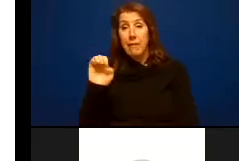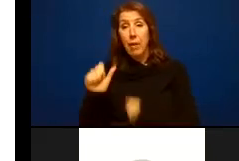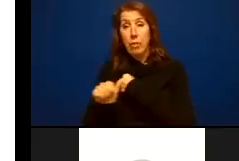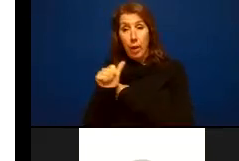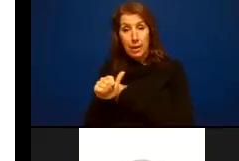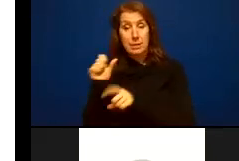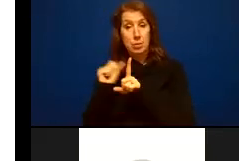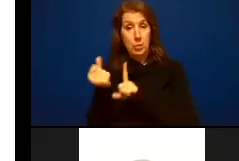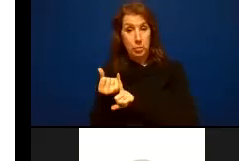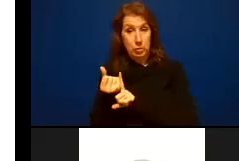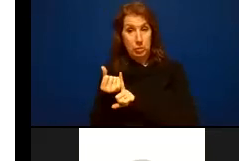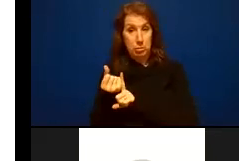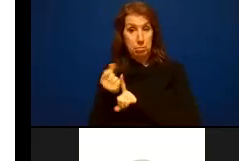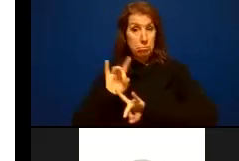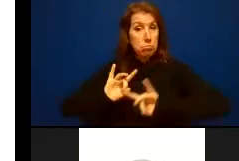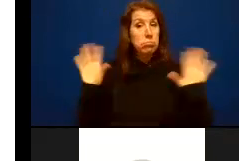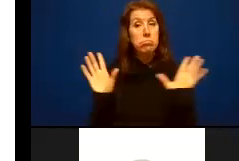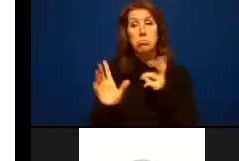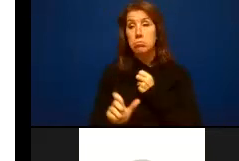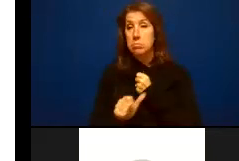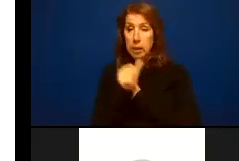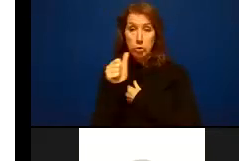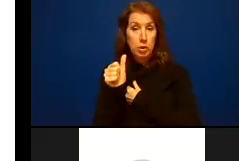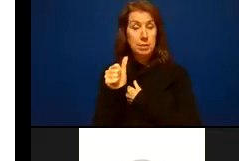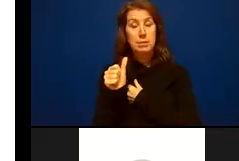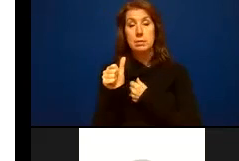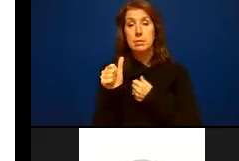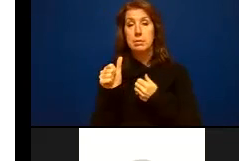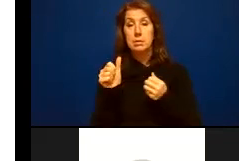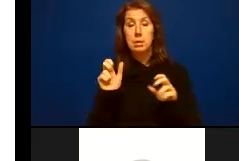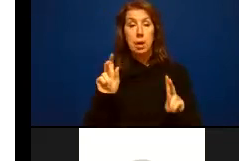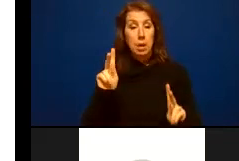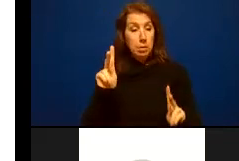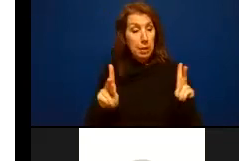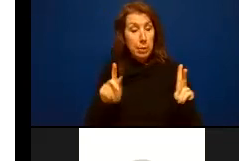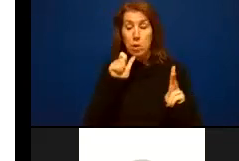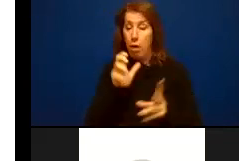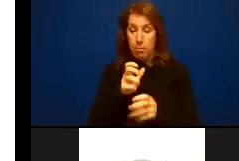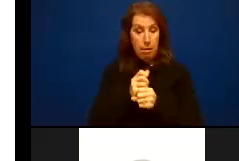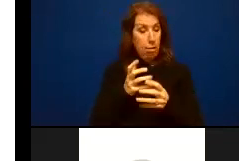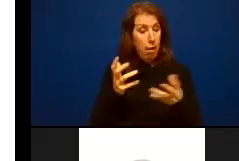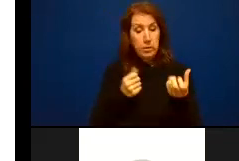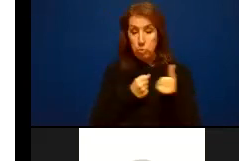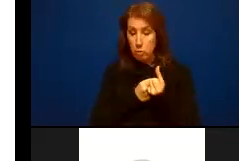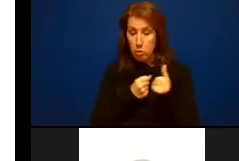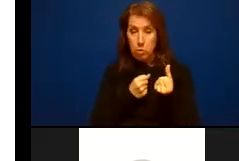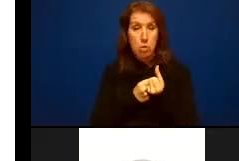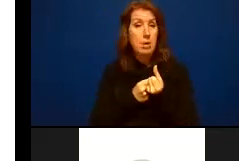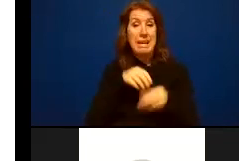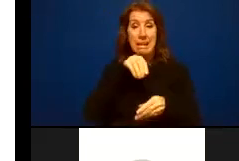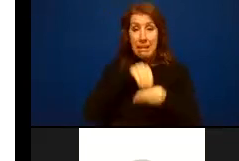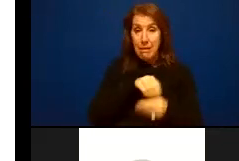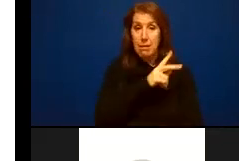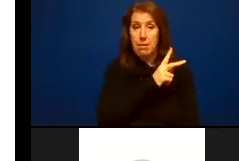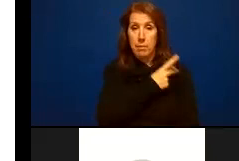factoring in the circumstances that people aren't really getting many services in many cases in these facilities,